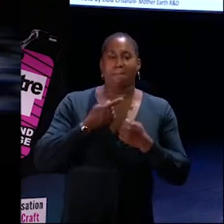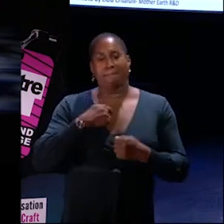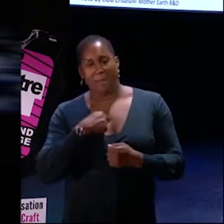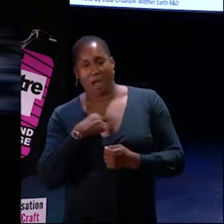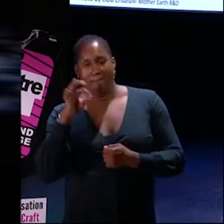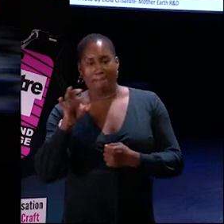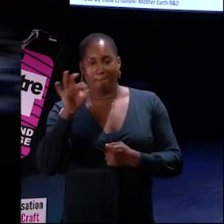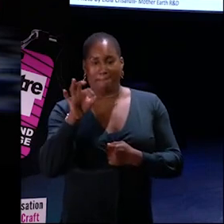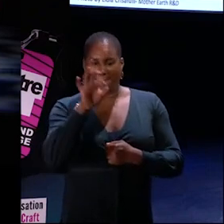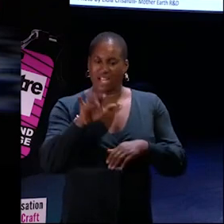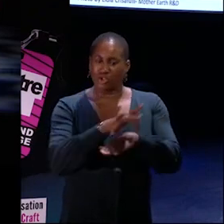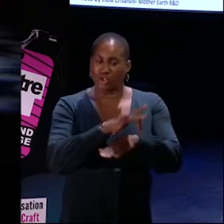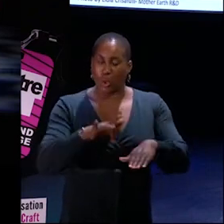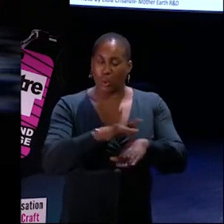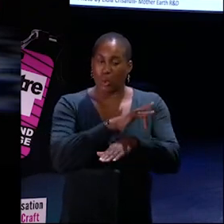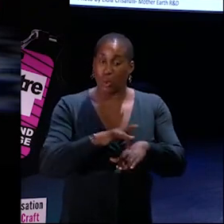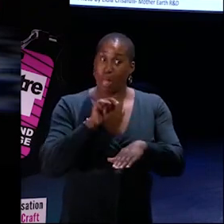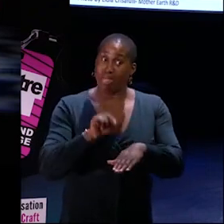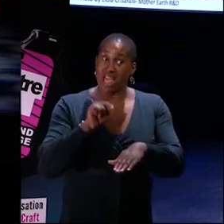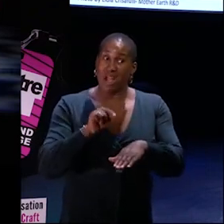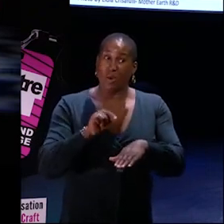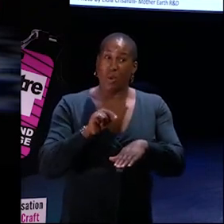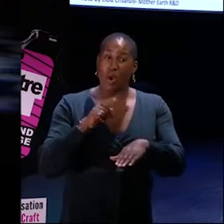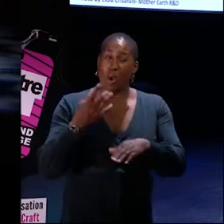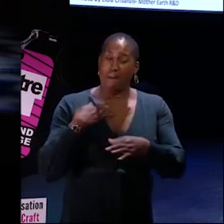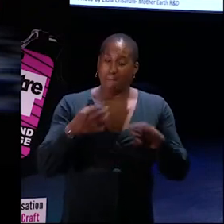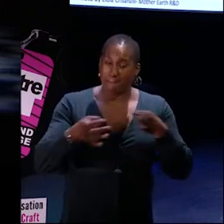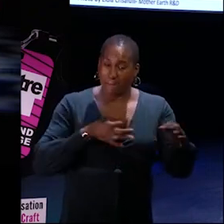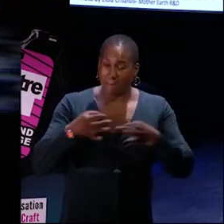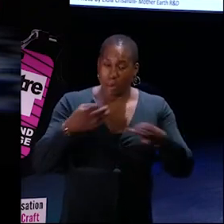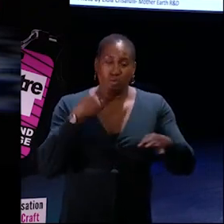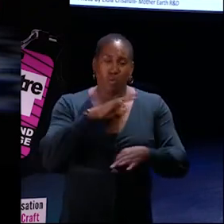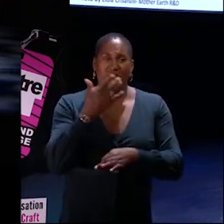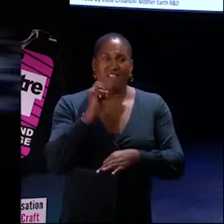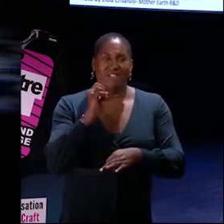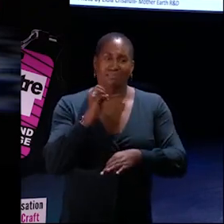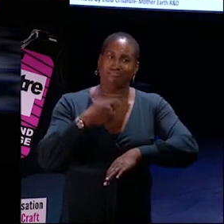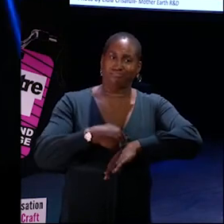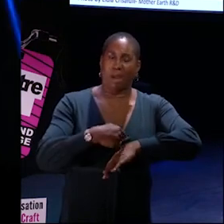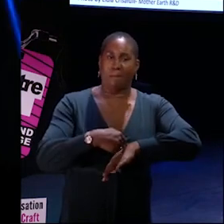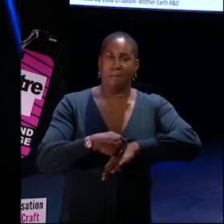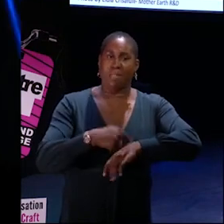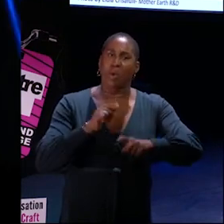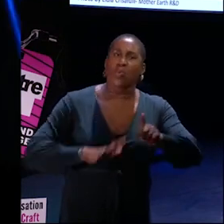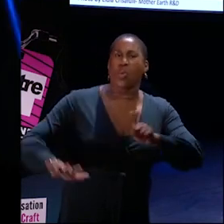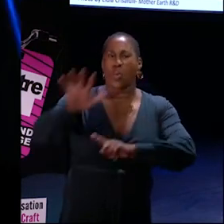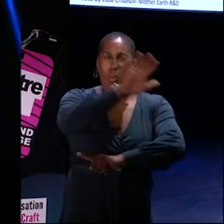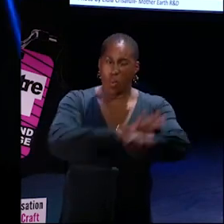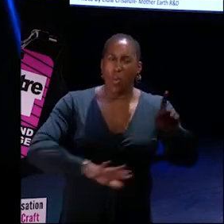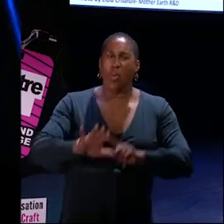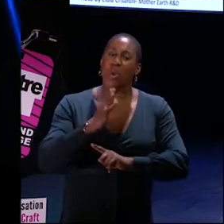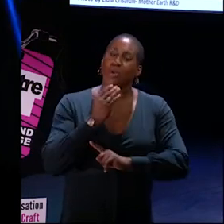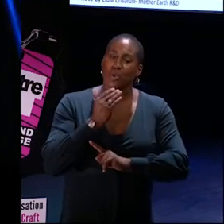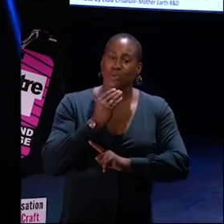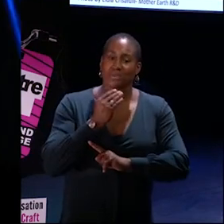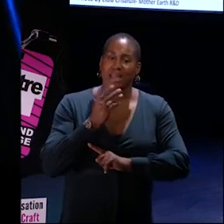she says, the show performed over 250 times across the UK, and we still use the same props. They are still sat in